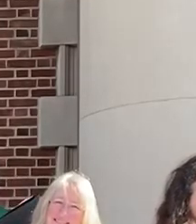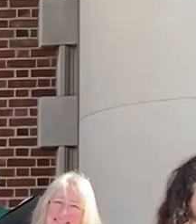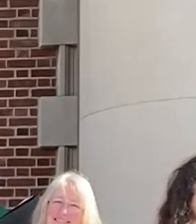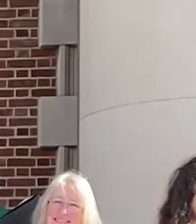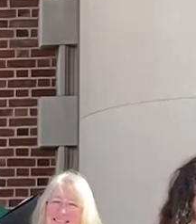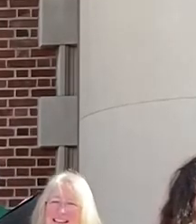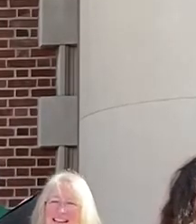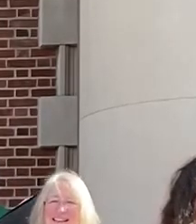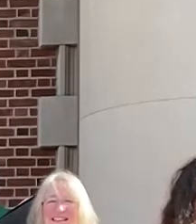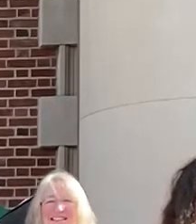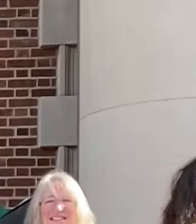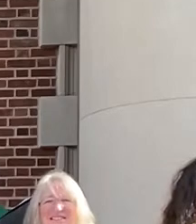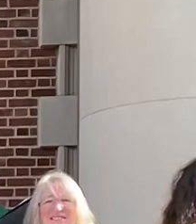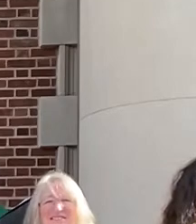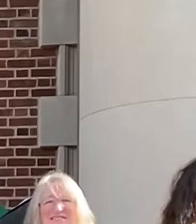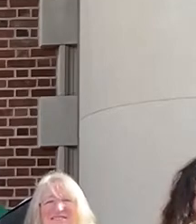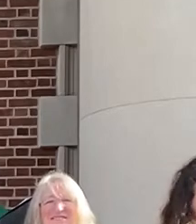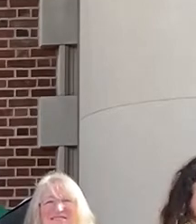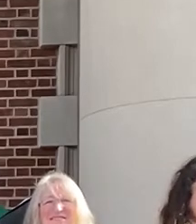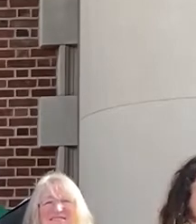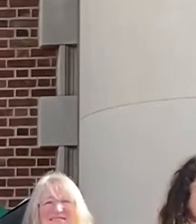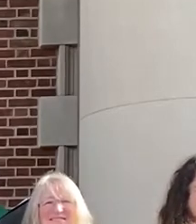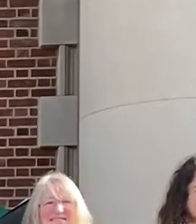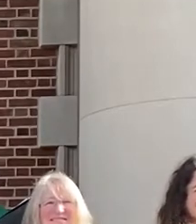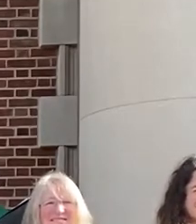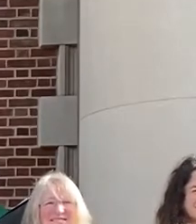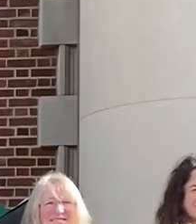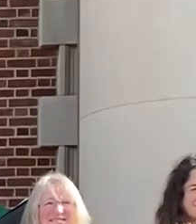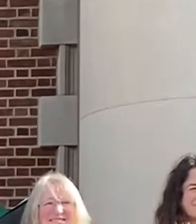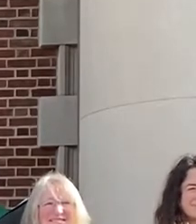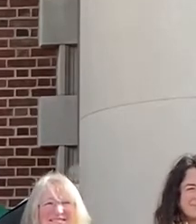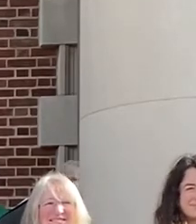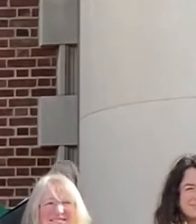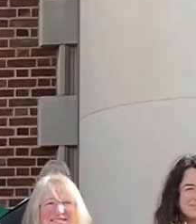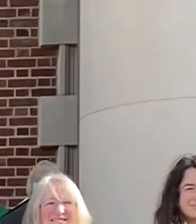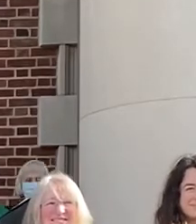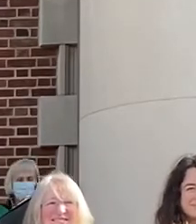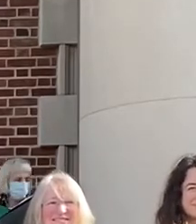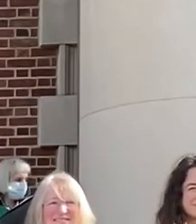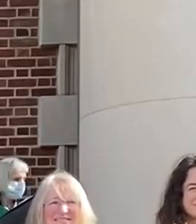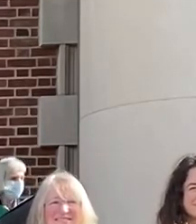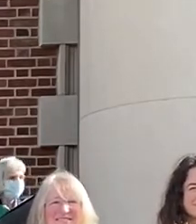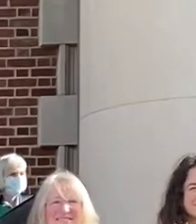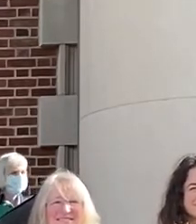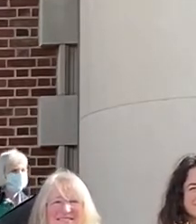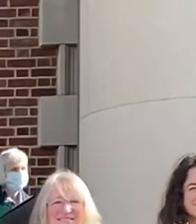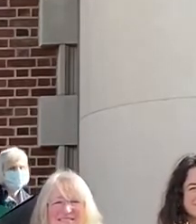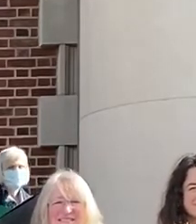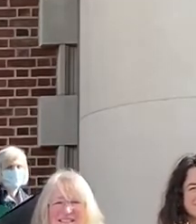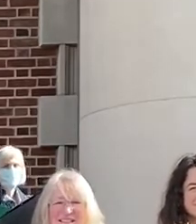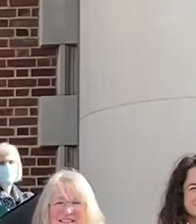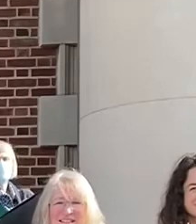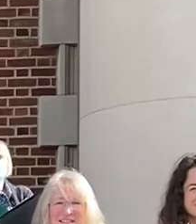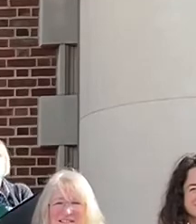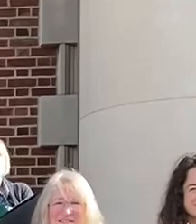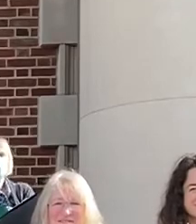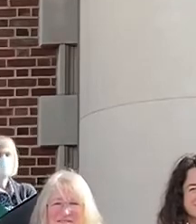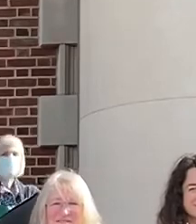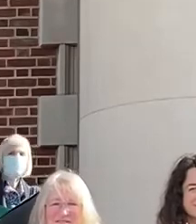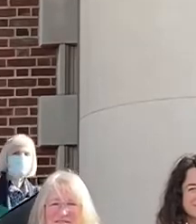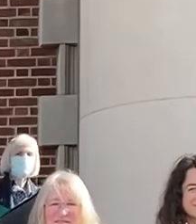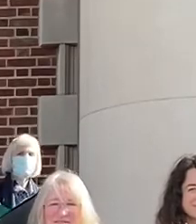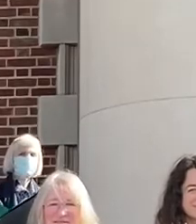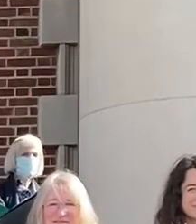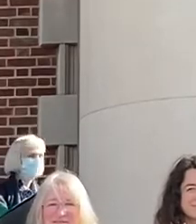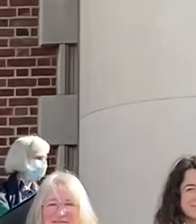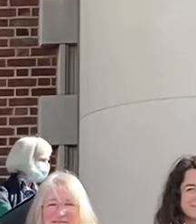Scott Gendel's cantata that was commissioned here in 2013, All Souls. This is the closing movement,